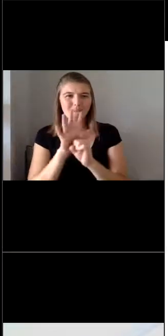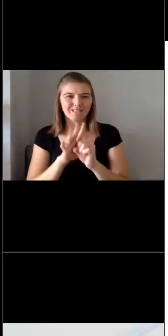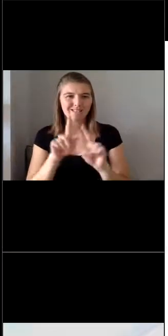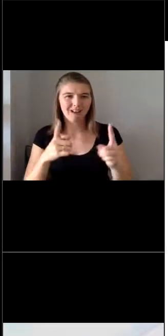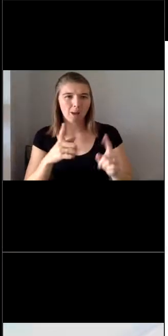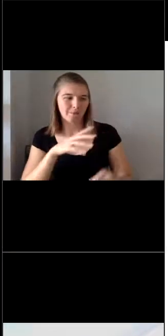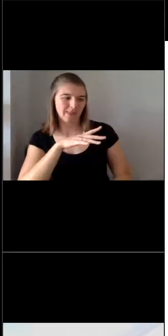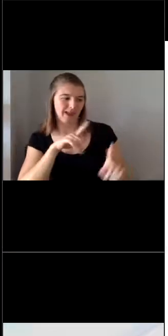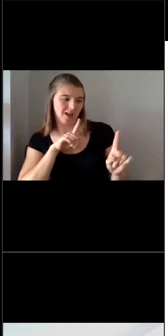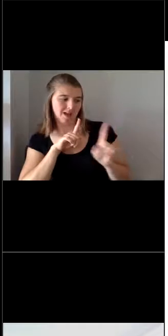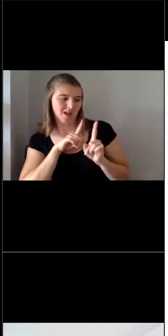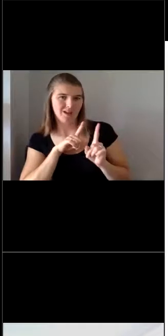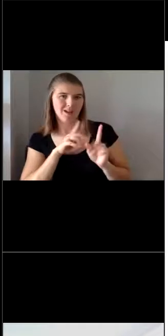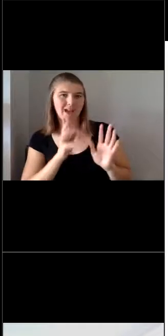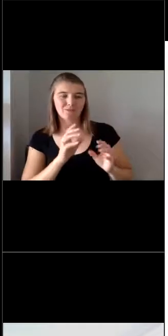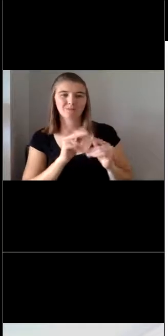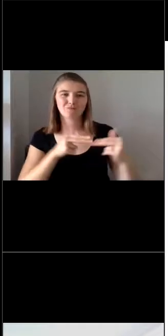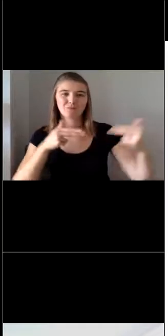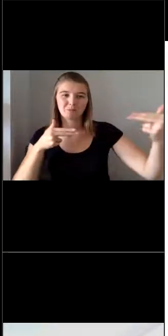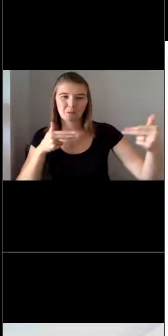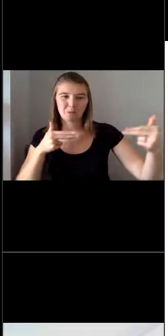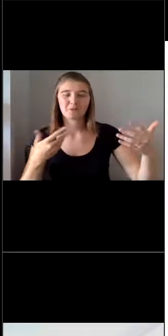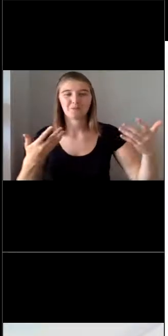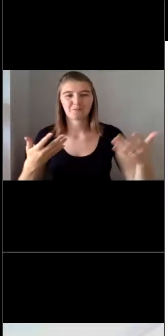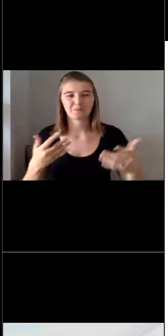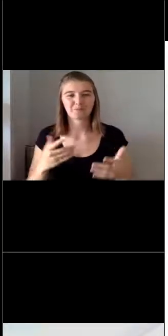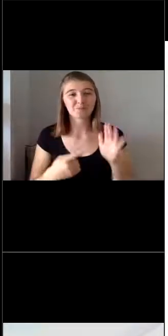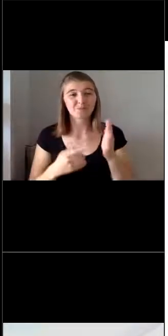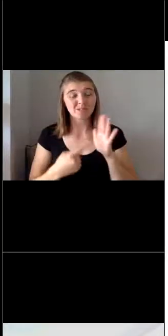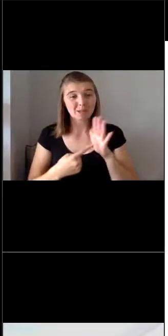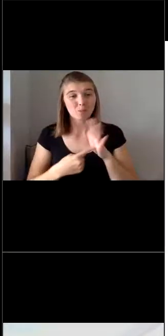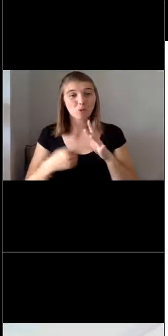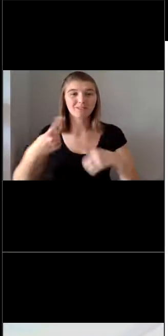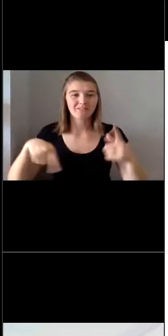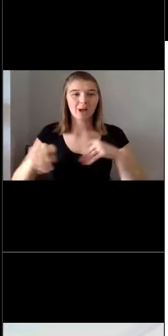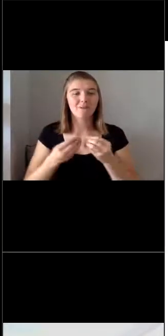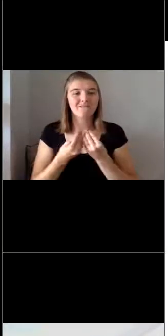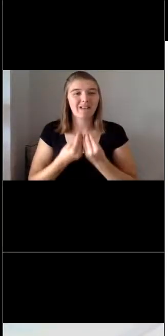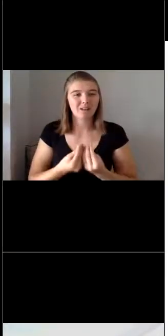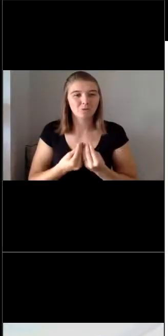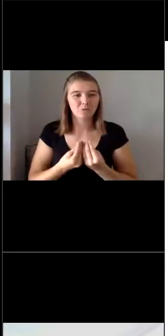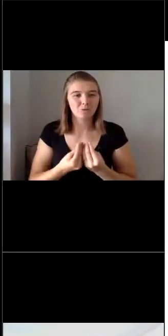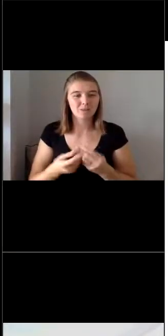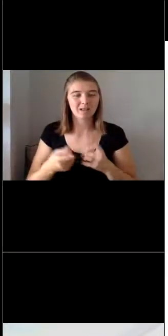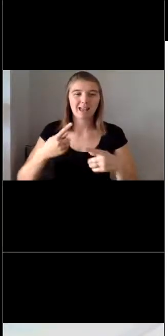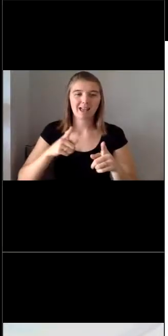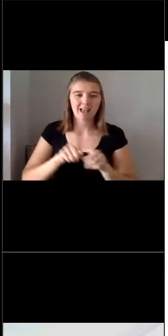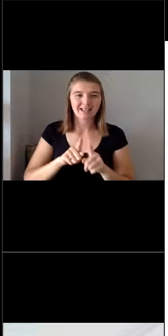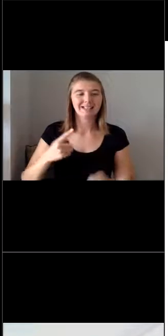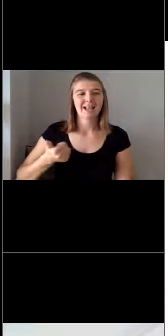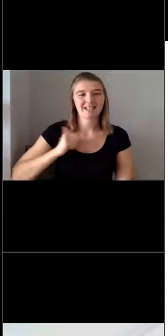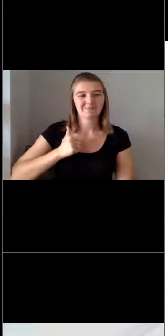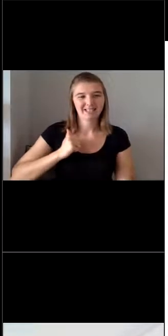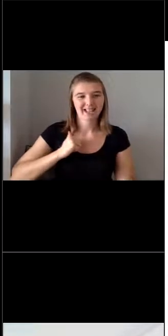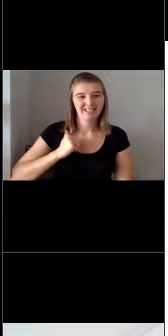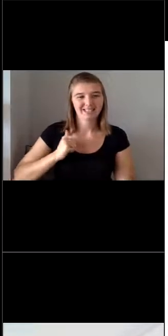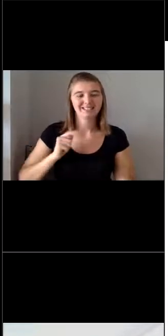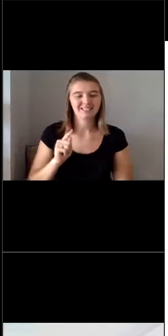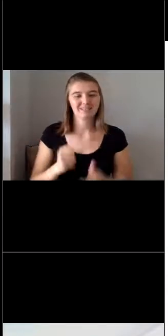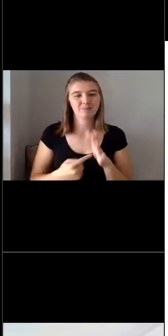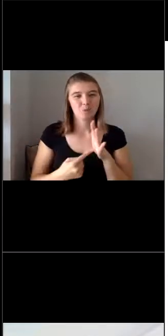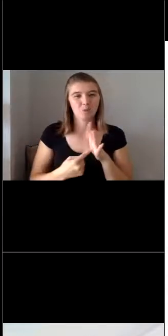really important to us here is living our values. So for GSK, our values are particularly centered around